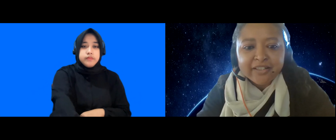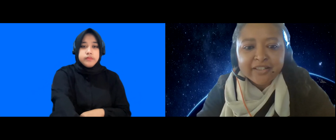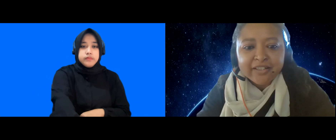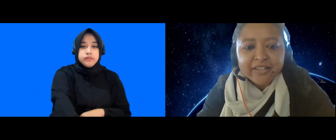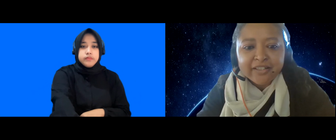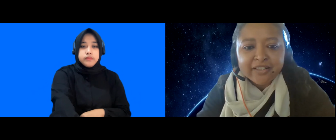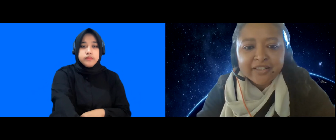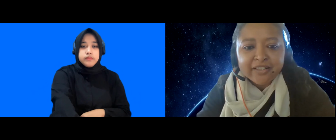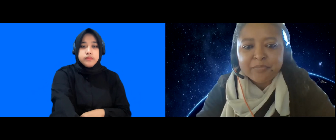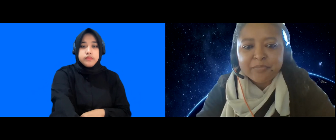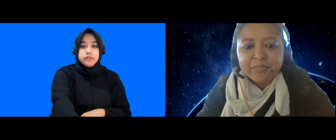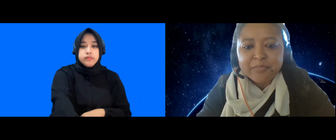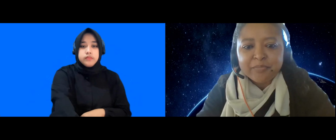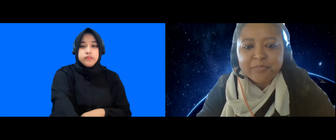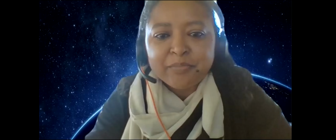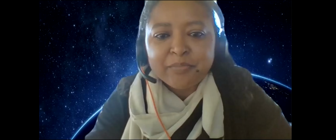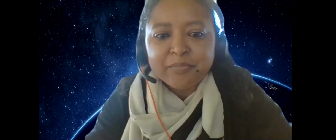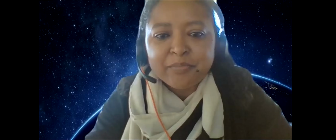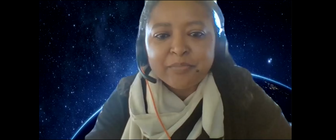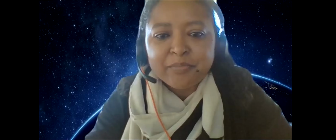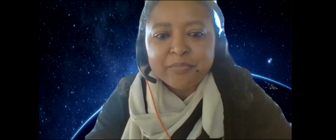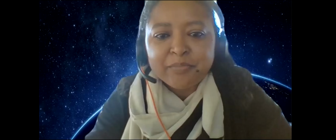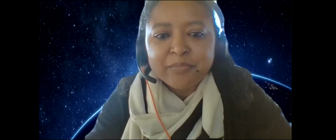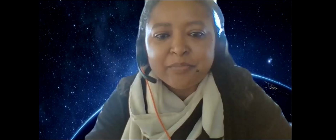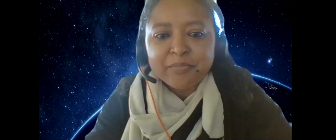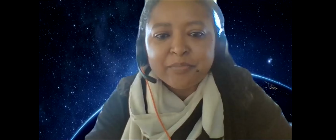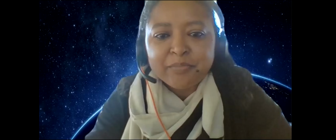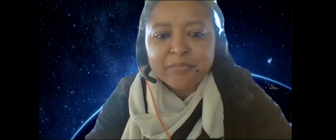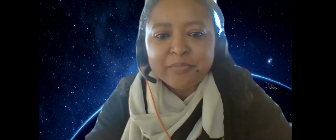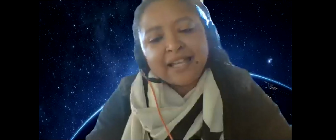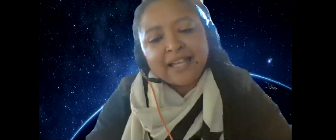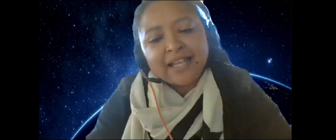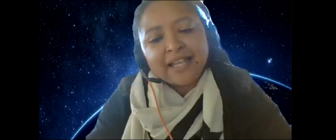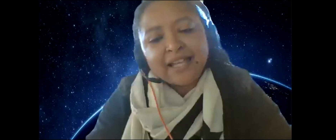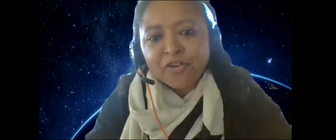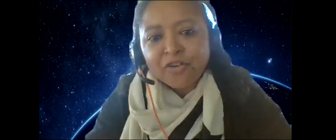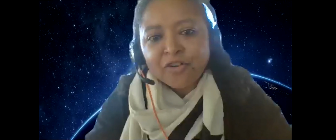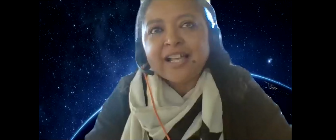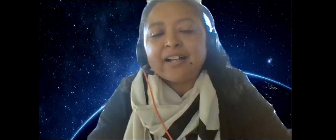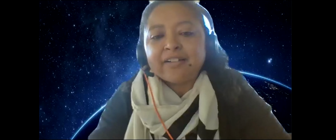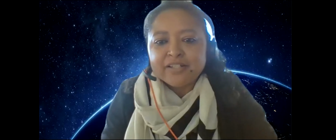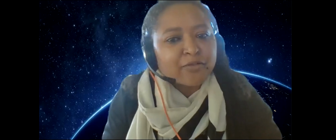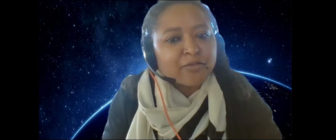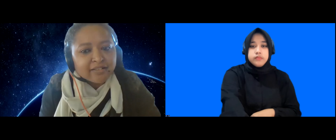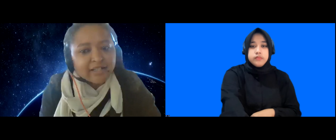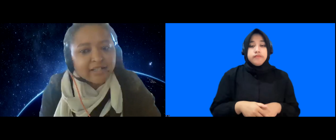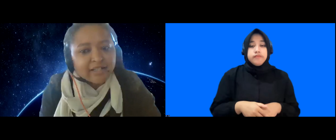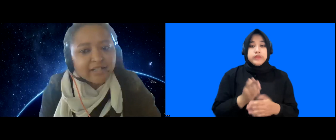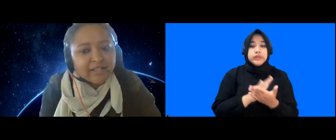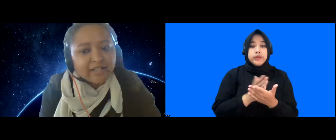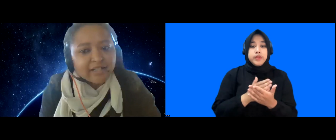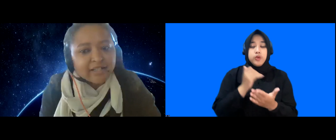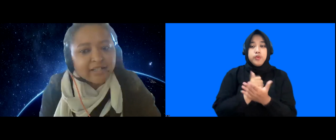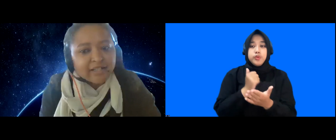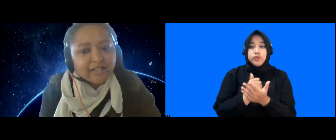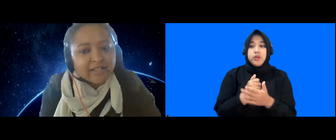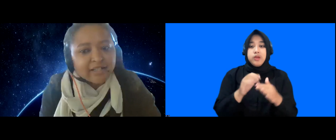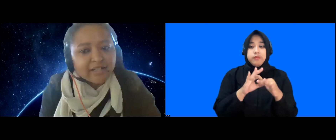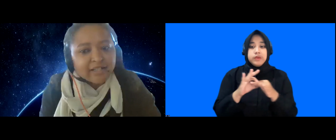wall. And of course, our interpreters who have been working really hard to get the message across.